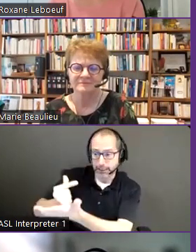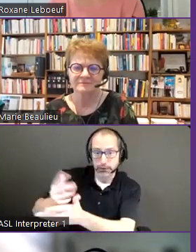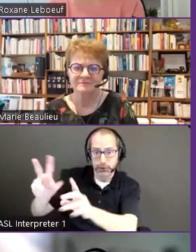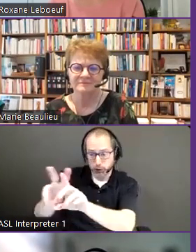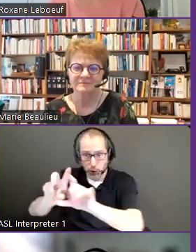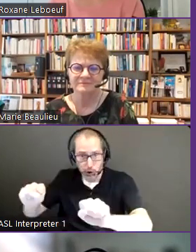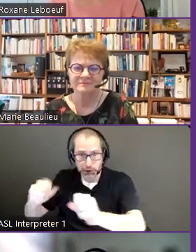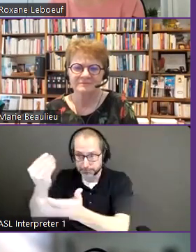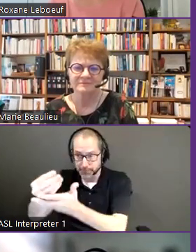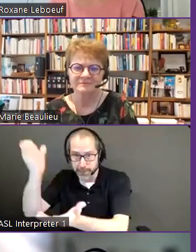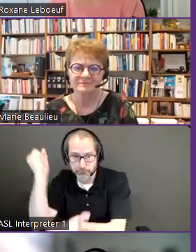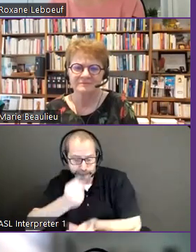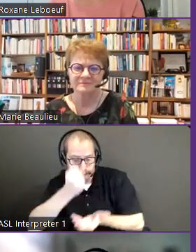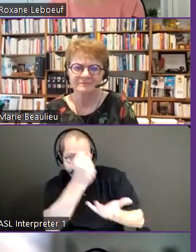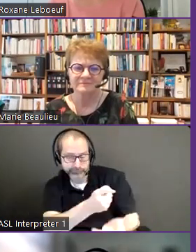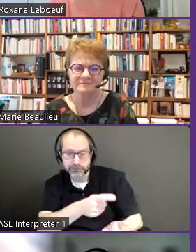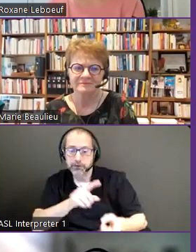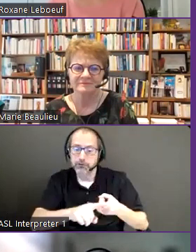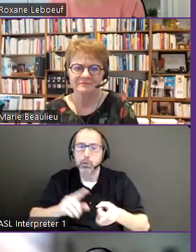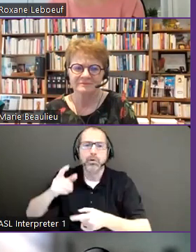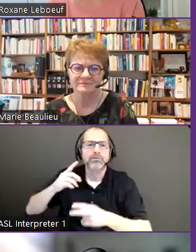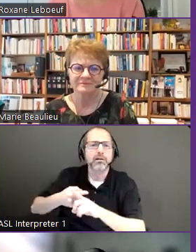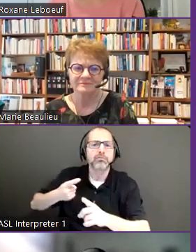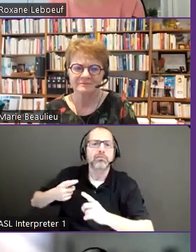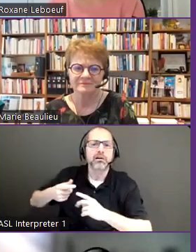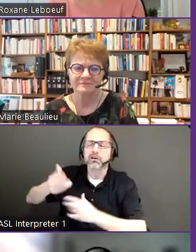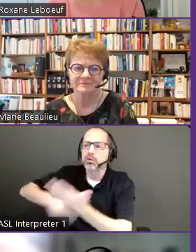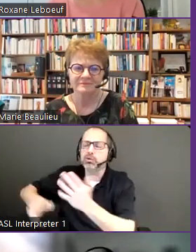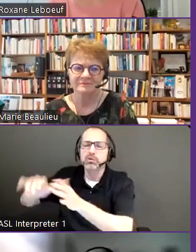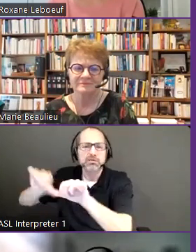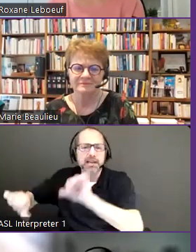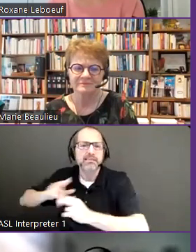by the Social Sciences and Humanities Research Council of Canada.